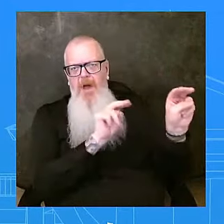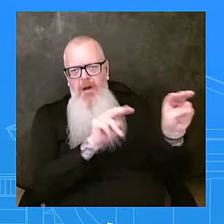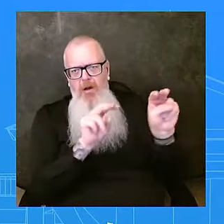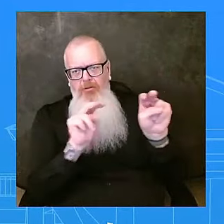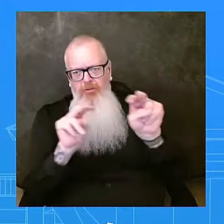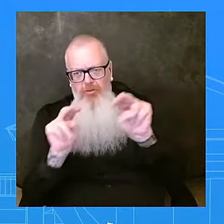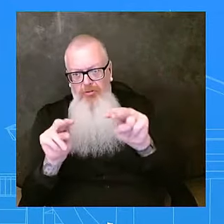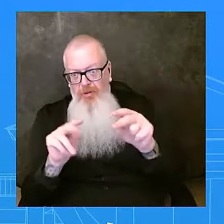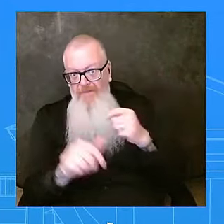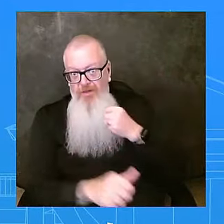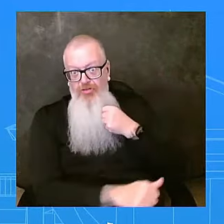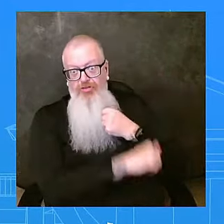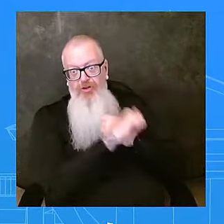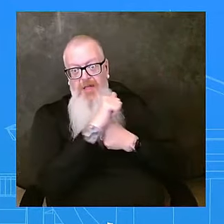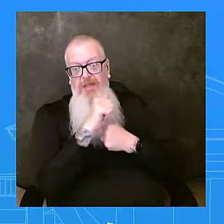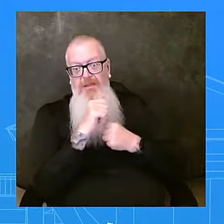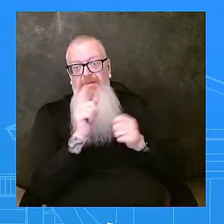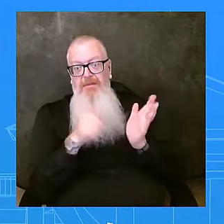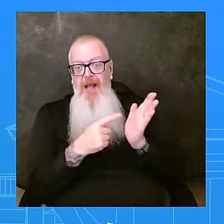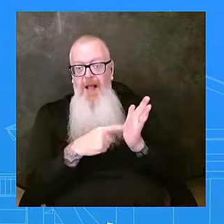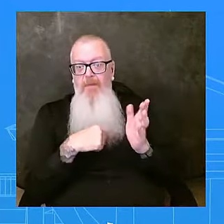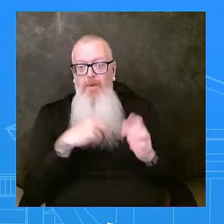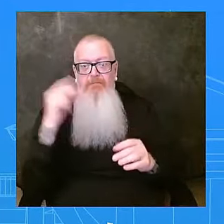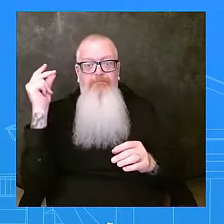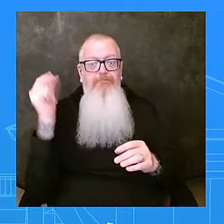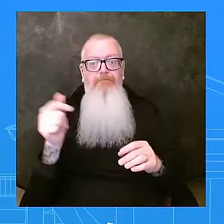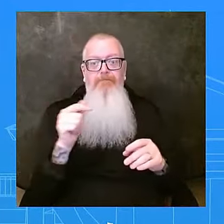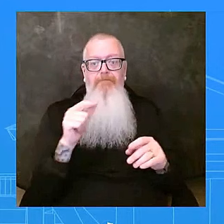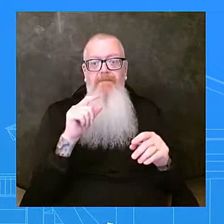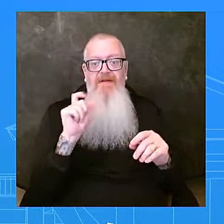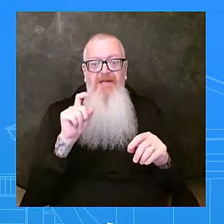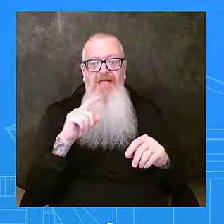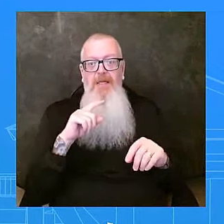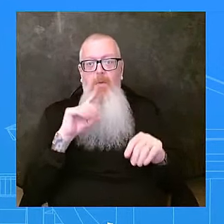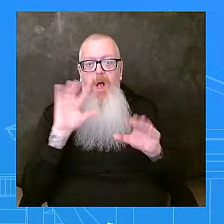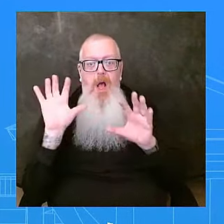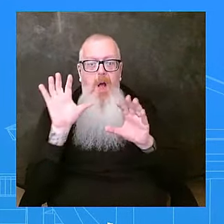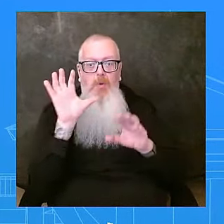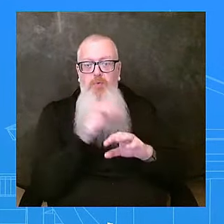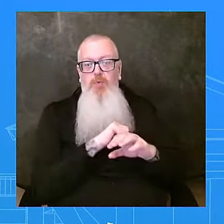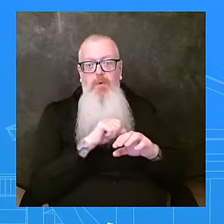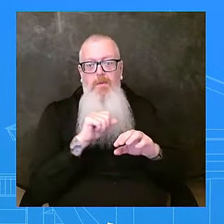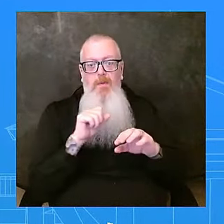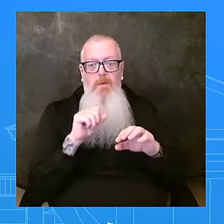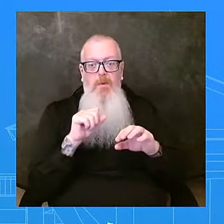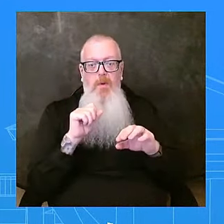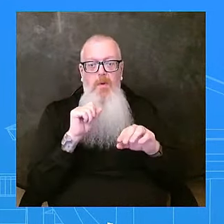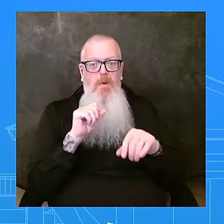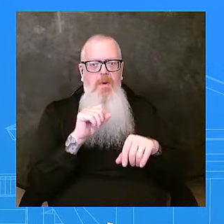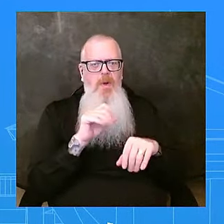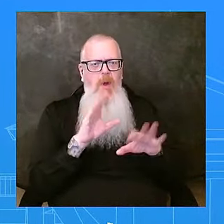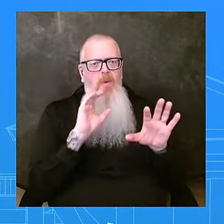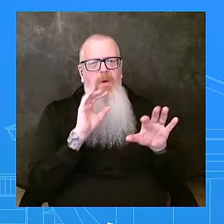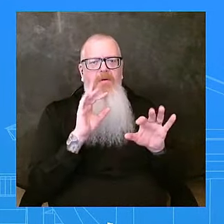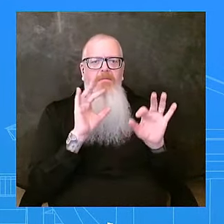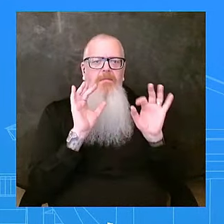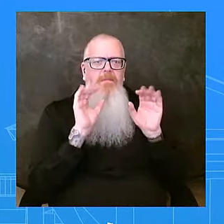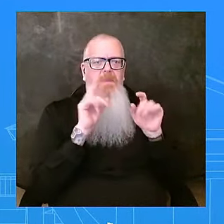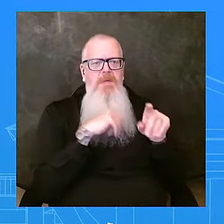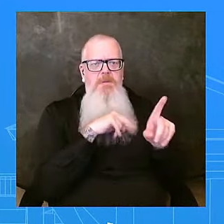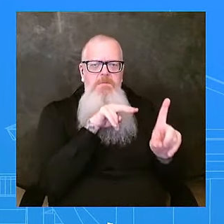time if need be. Not taking it for granted, not saying we don't always have to keep sharpening it, but believe me, we're focused on it.